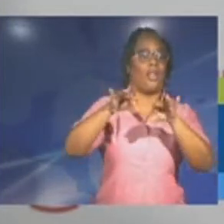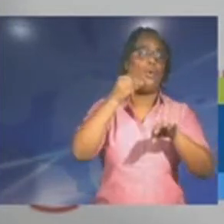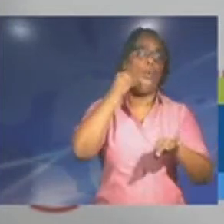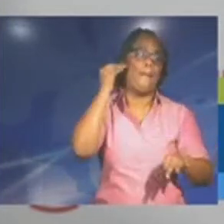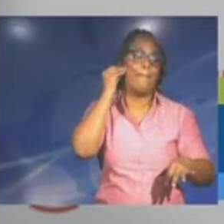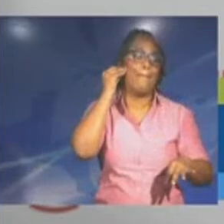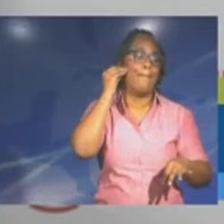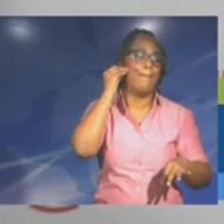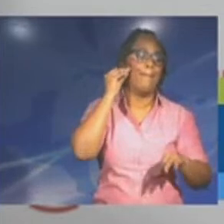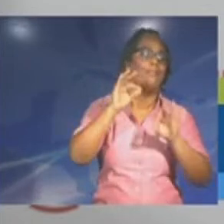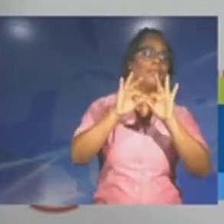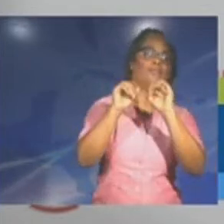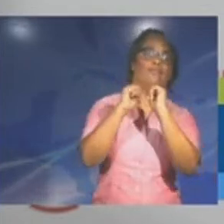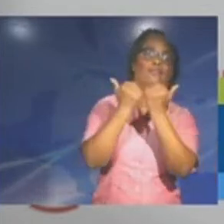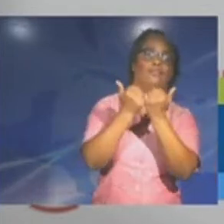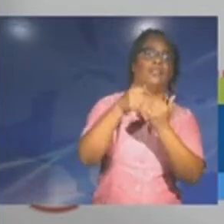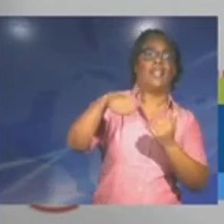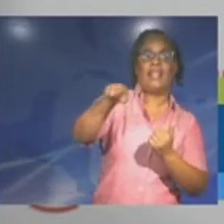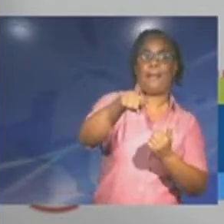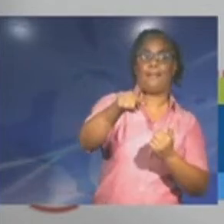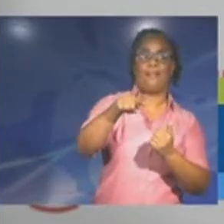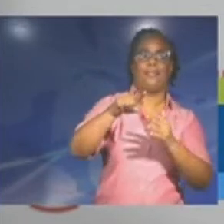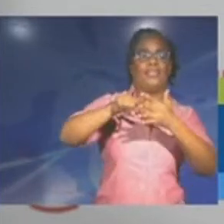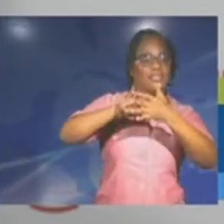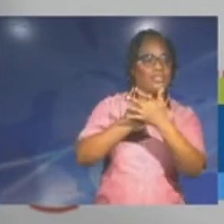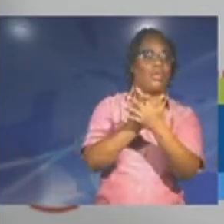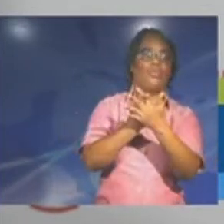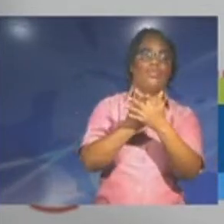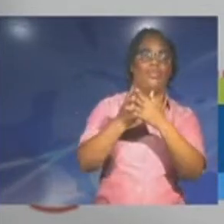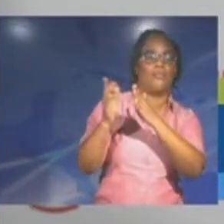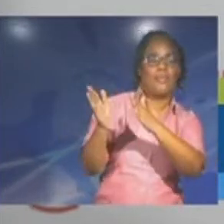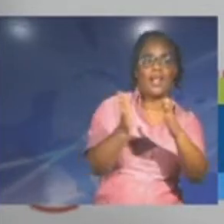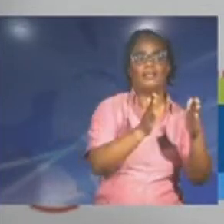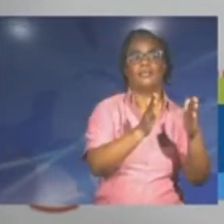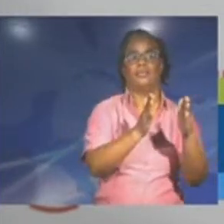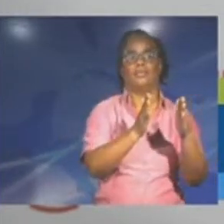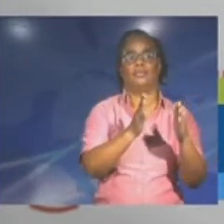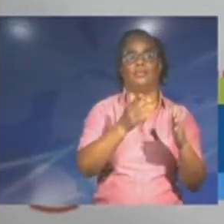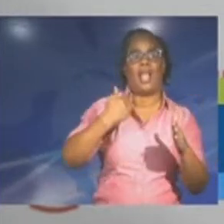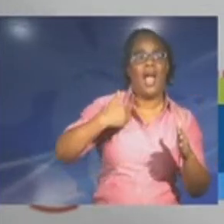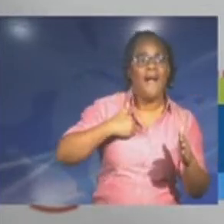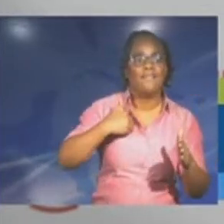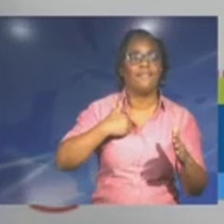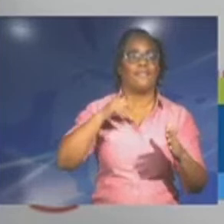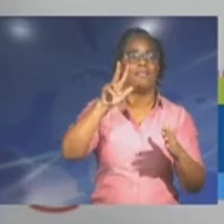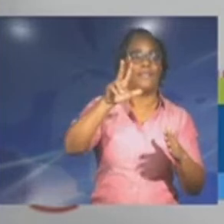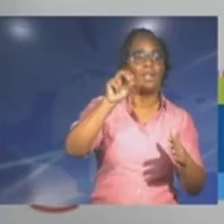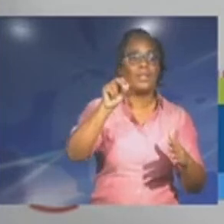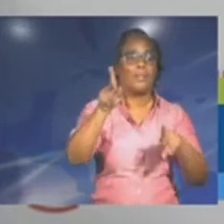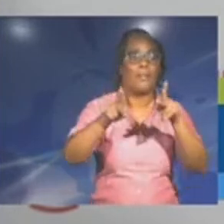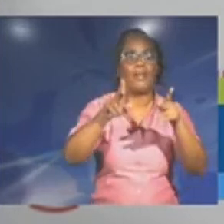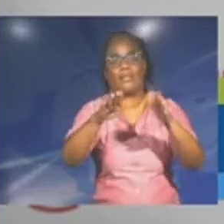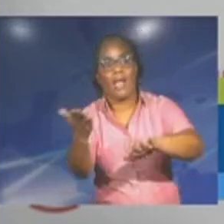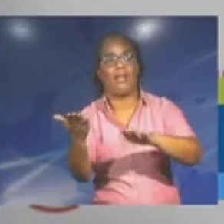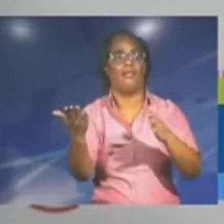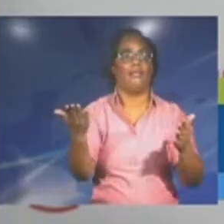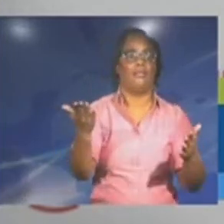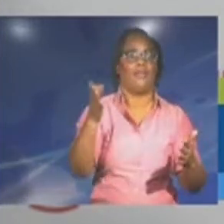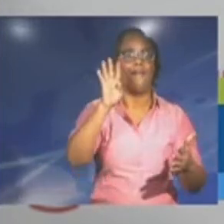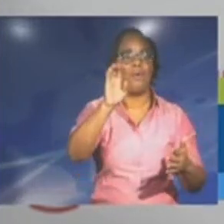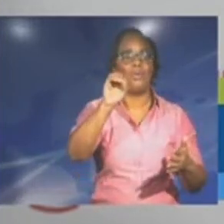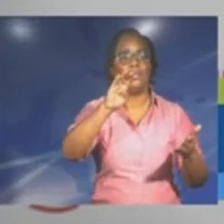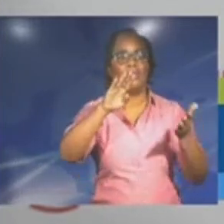when we had those 30 and 40 unfortunate deaths per day. I don't believe that